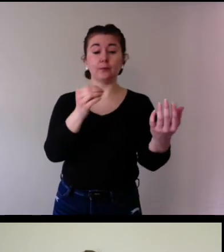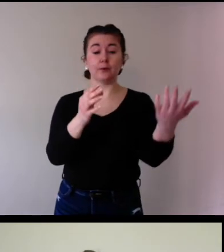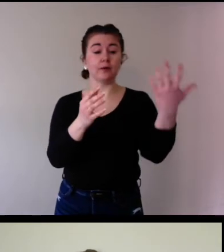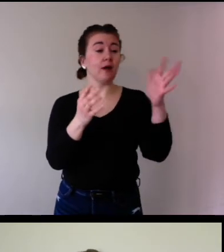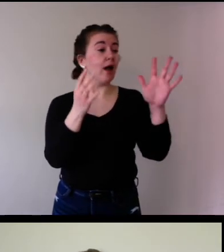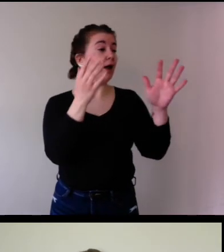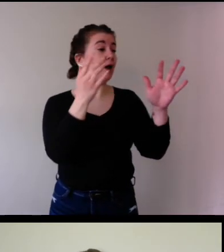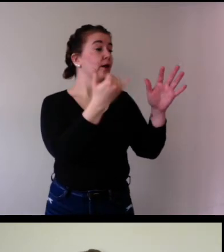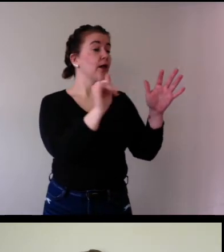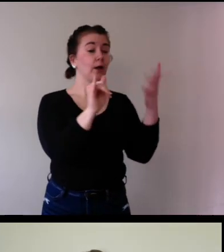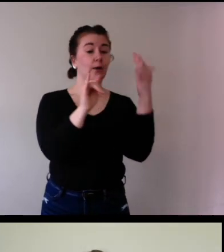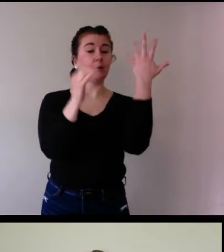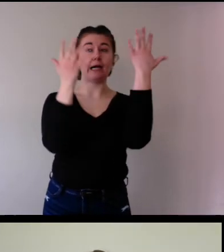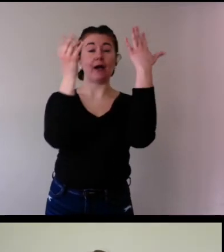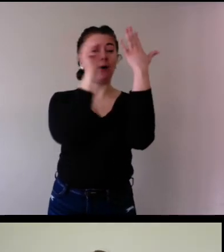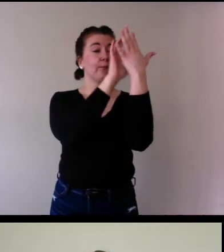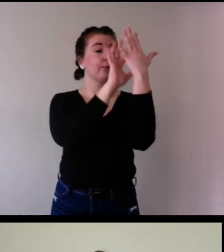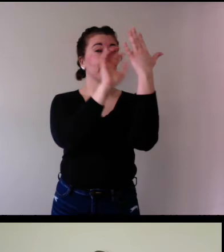bright yellow.